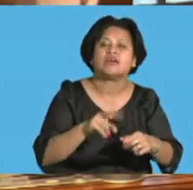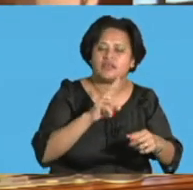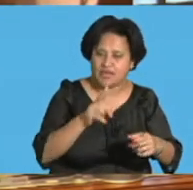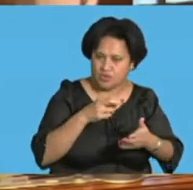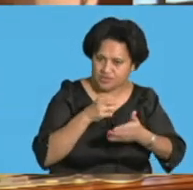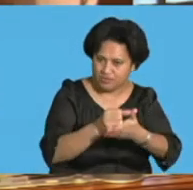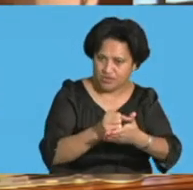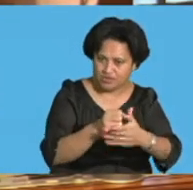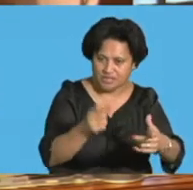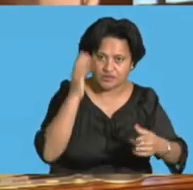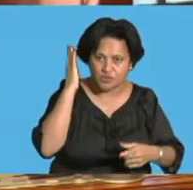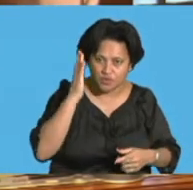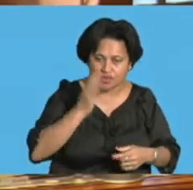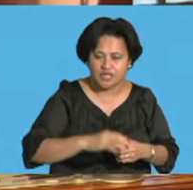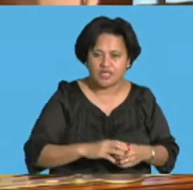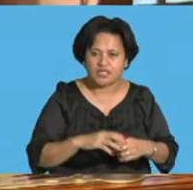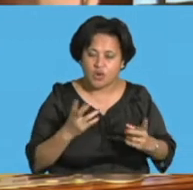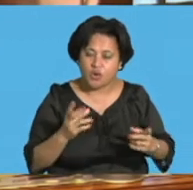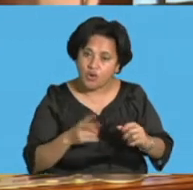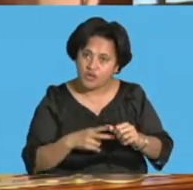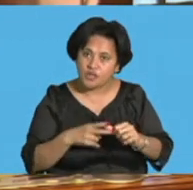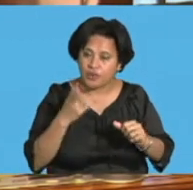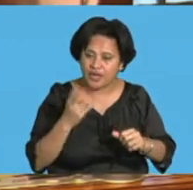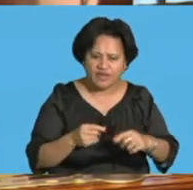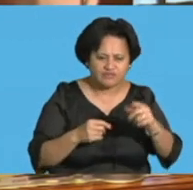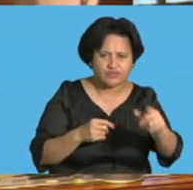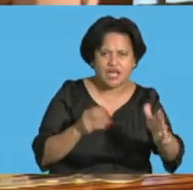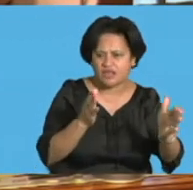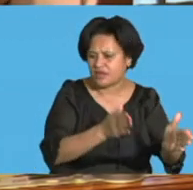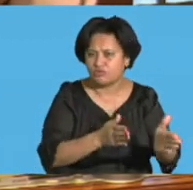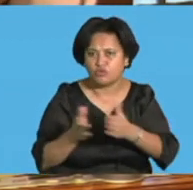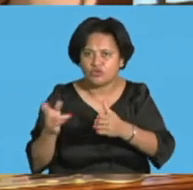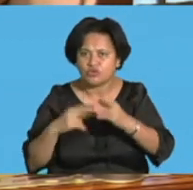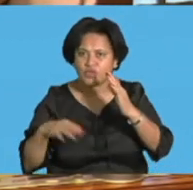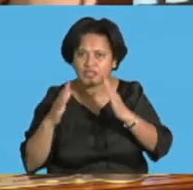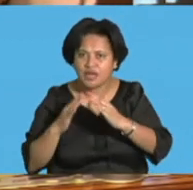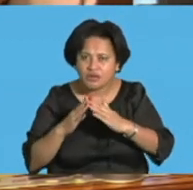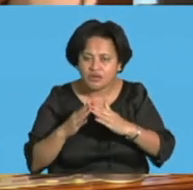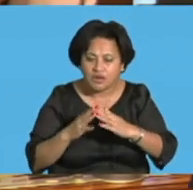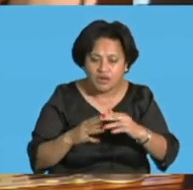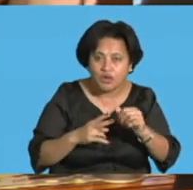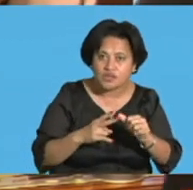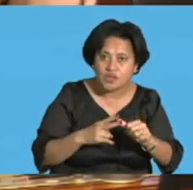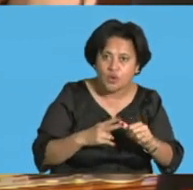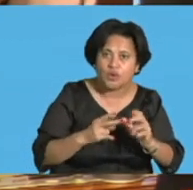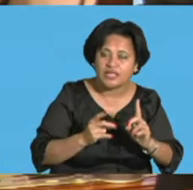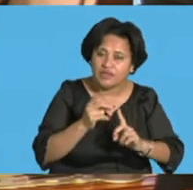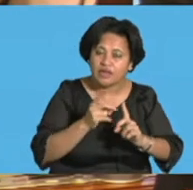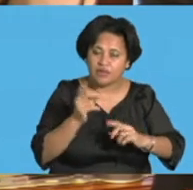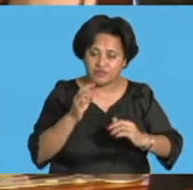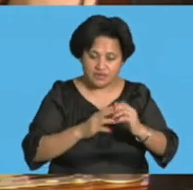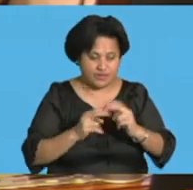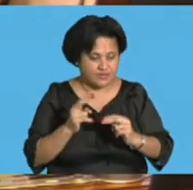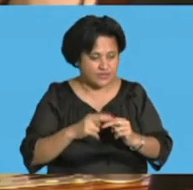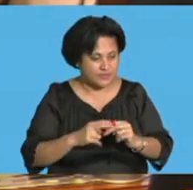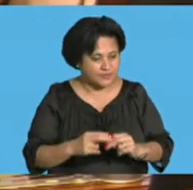we need to analyze the impact of this. We know that we are creating new housing developments, and these need to be included. These